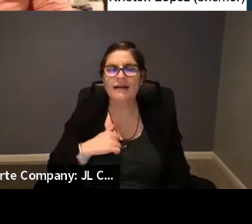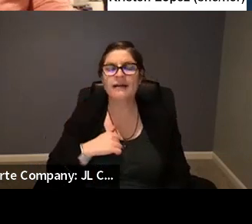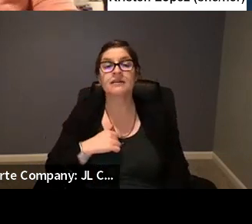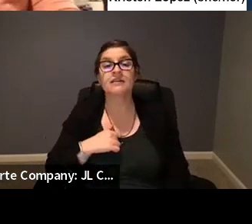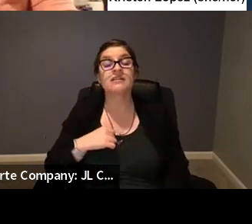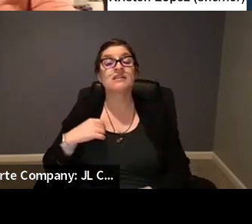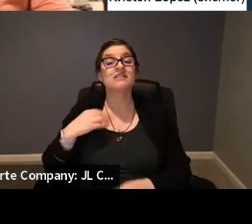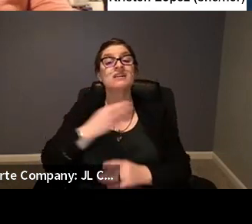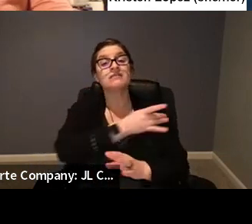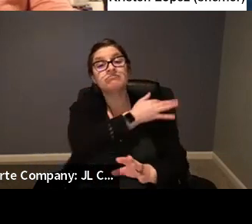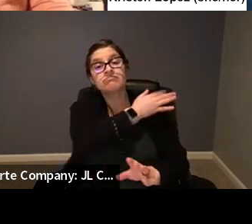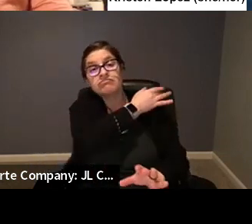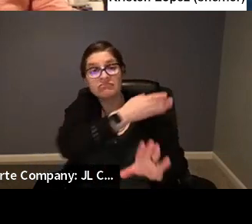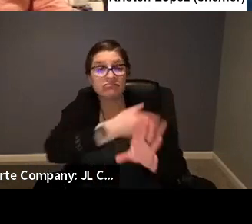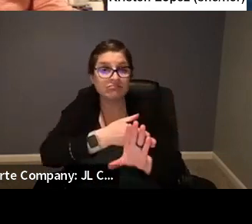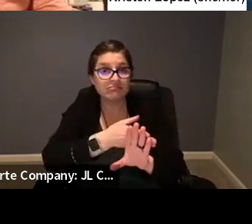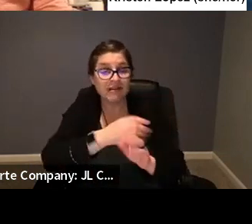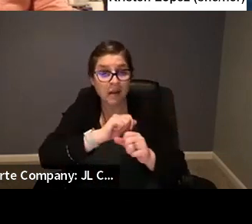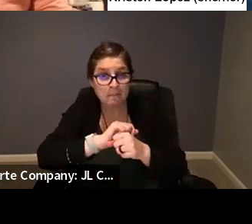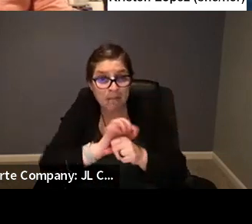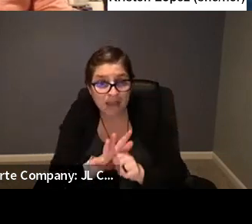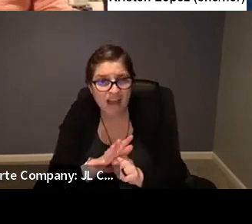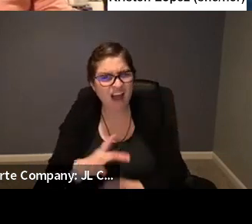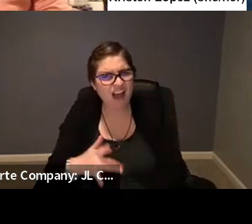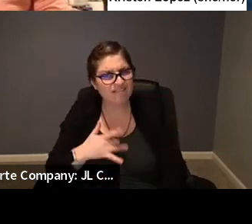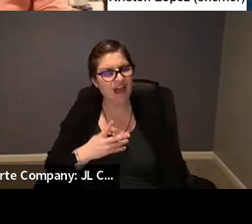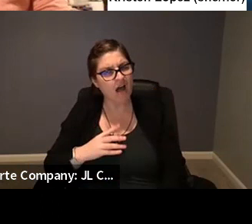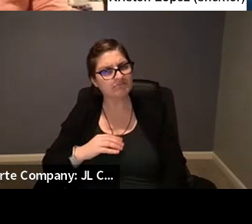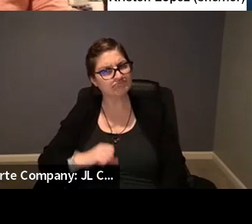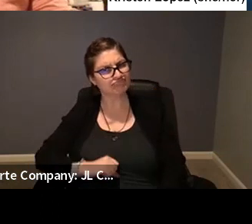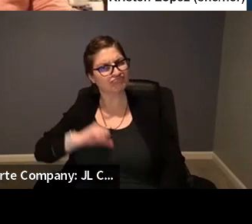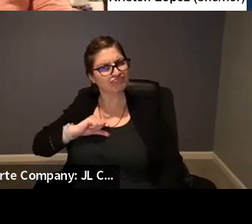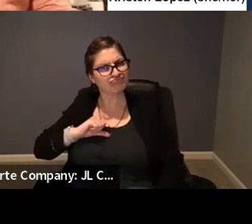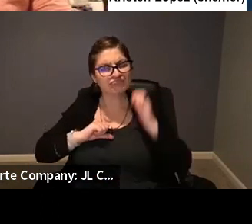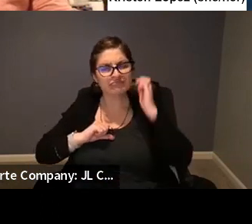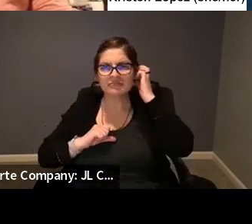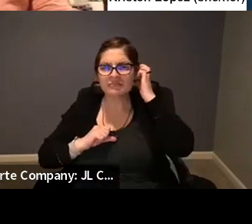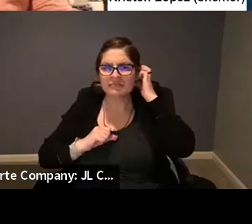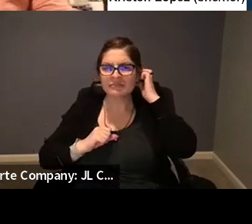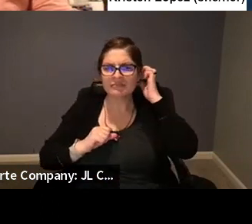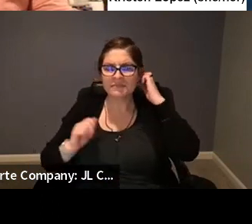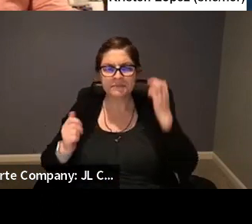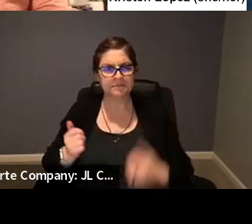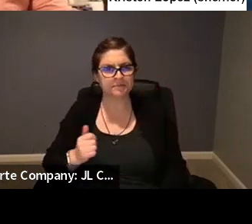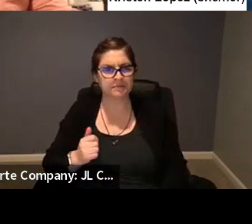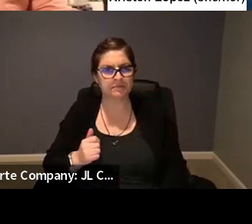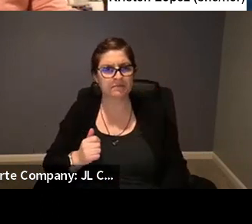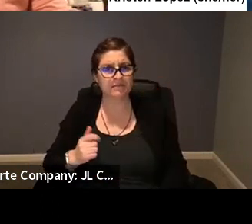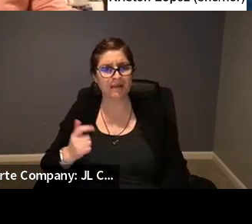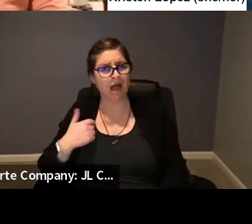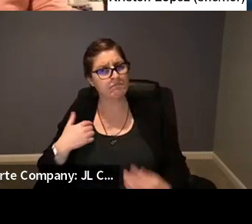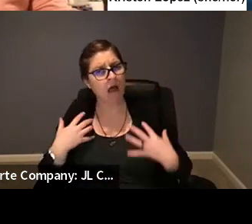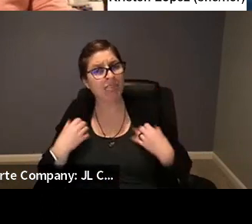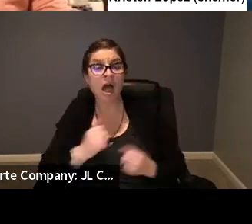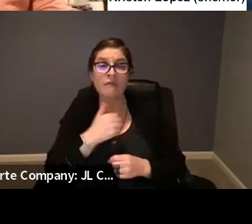pandemic, you know, I had always prided myself on outside of my disability. You know, I'm relatively healthy. You